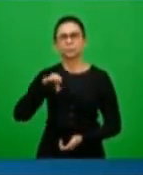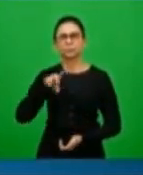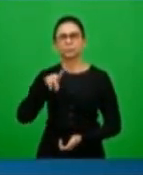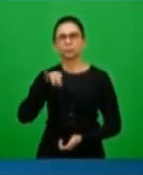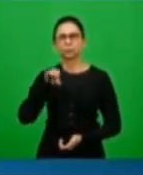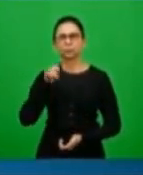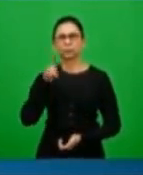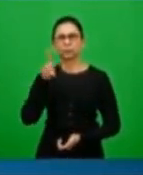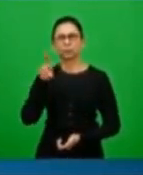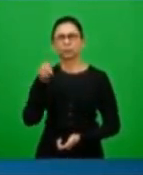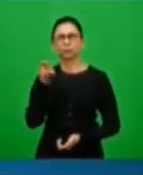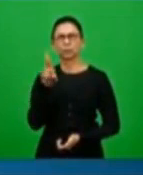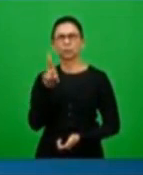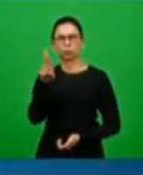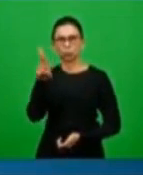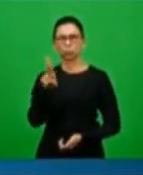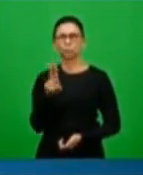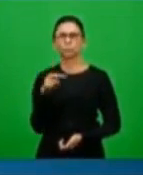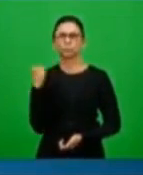Mediator. Hebrews